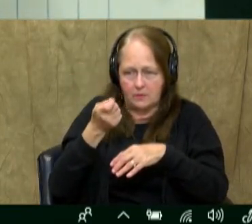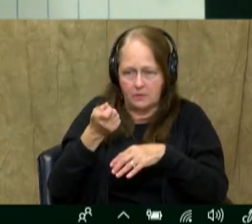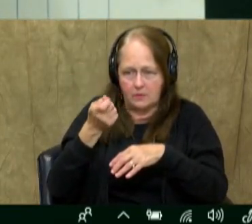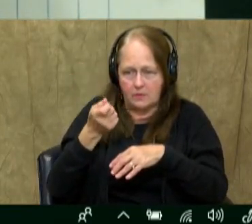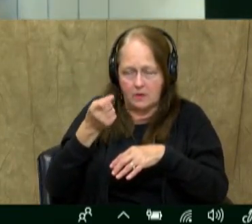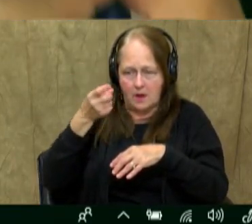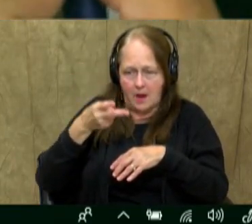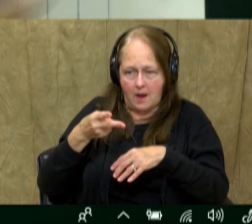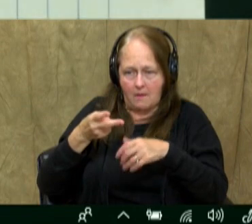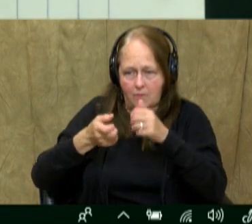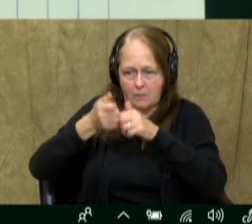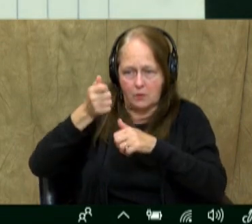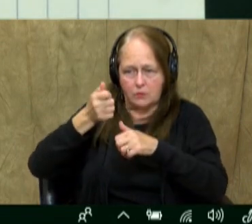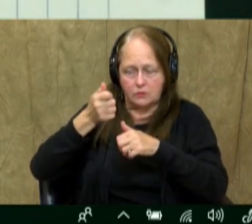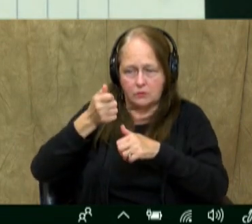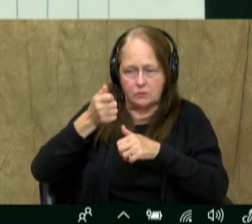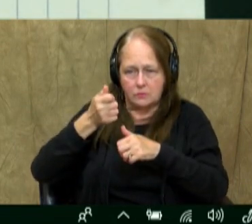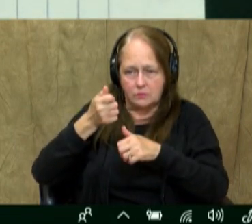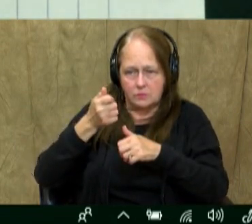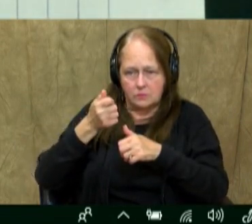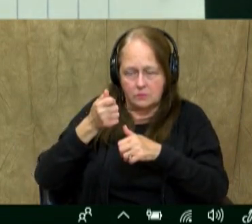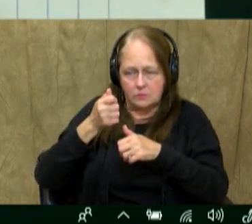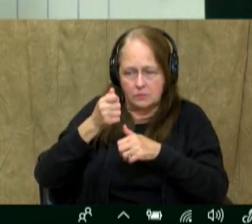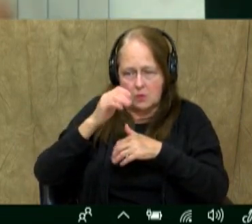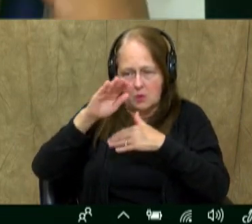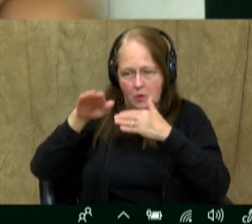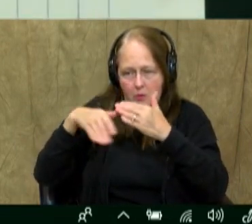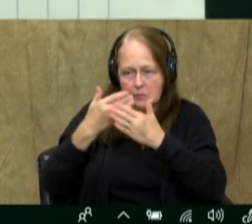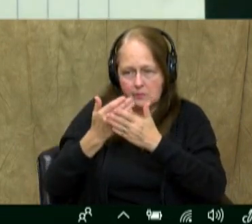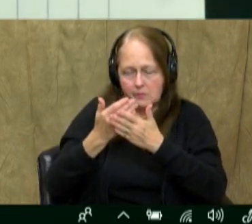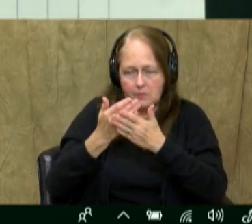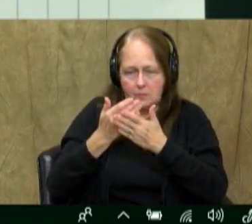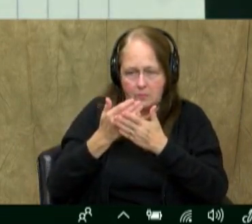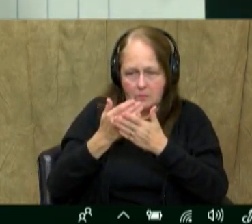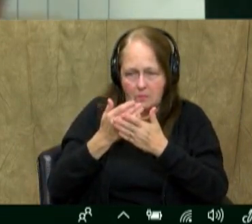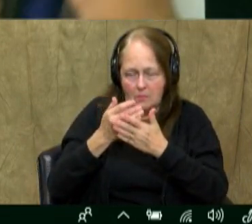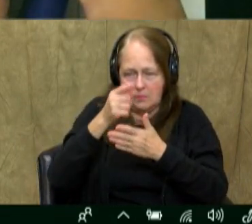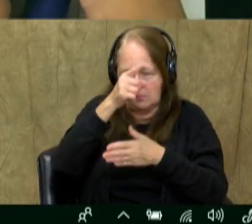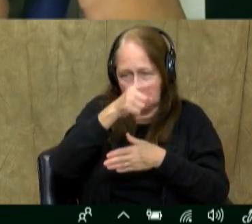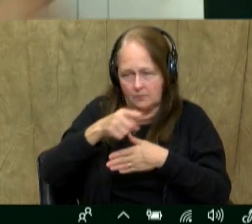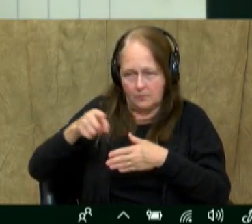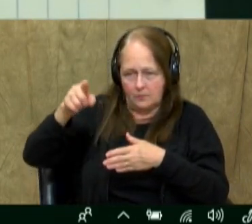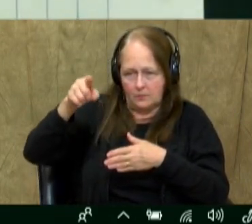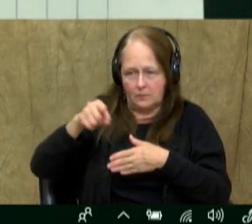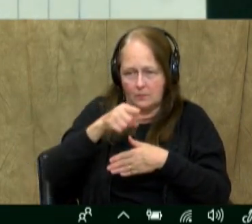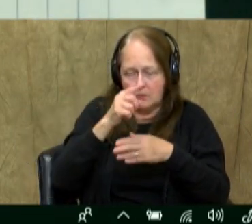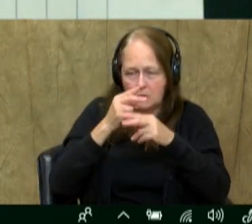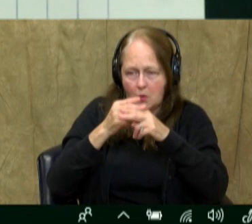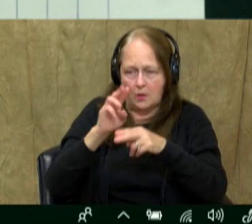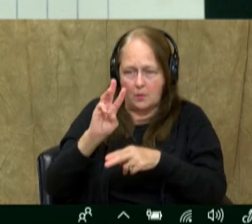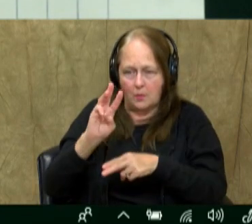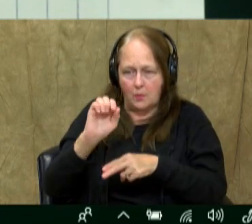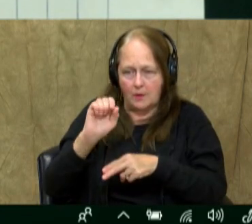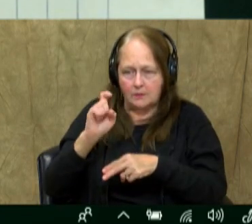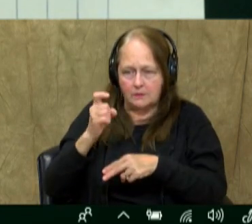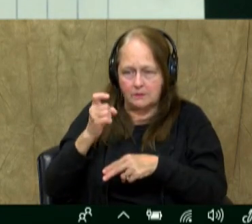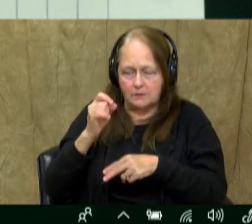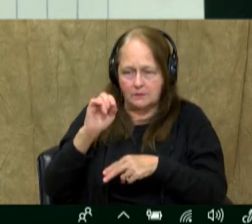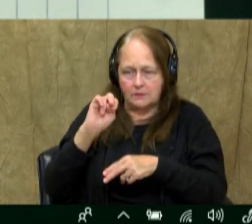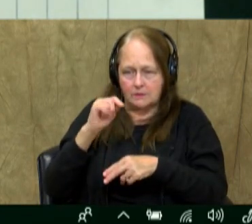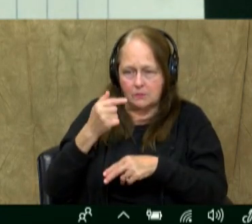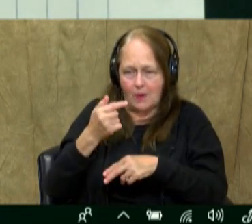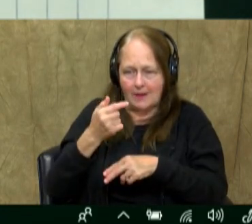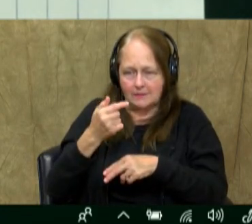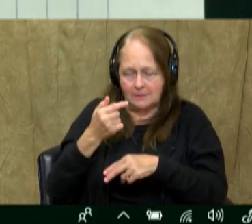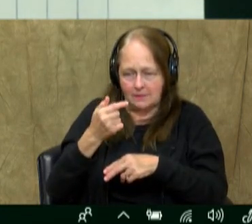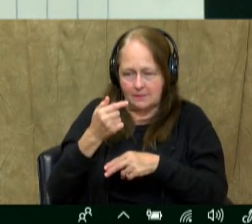half, most, all. So this entire side of the orbit is waxing. So this would be a waxing